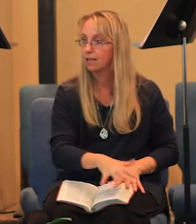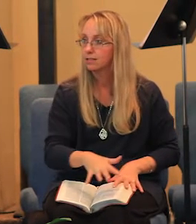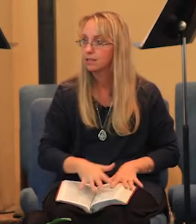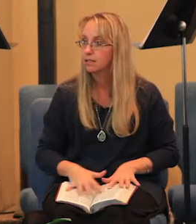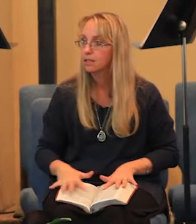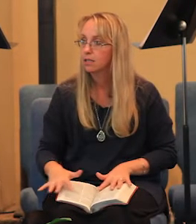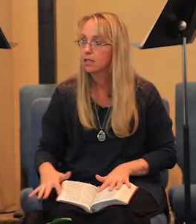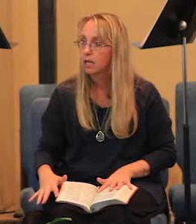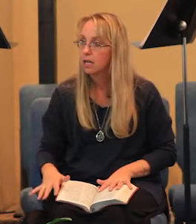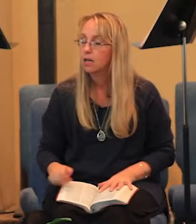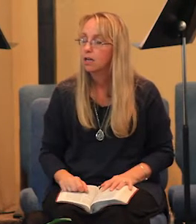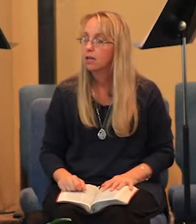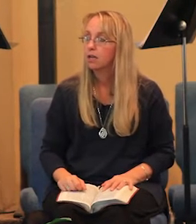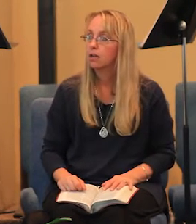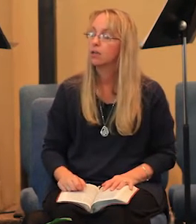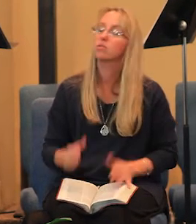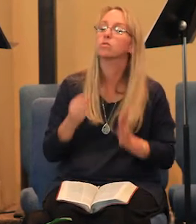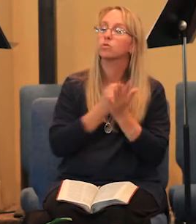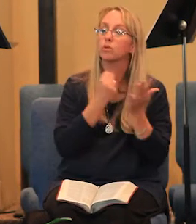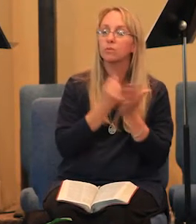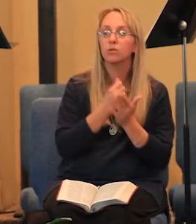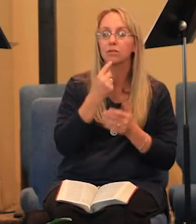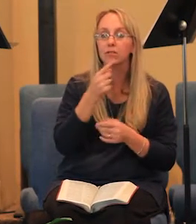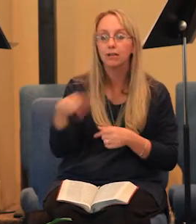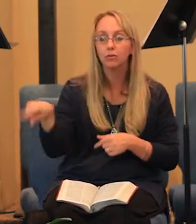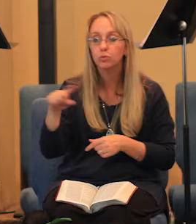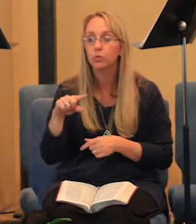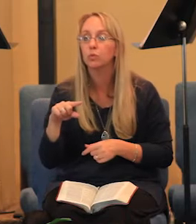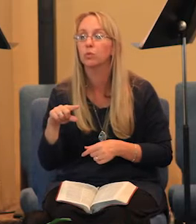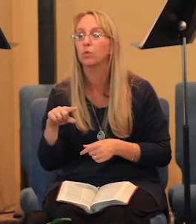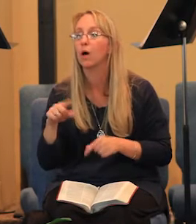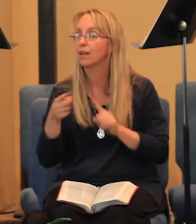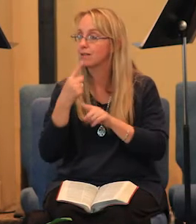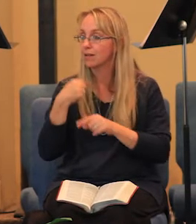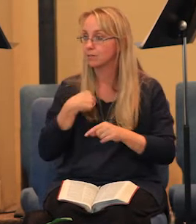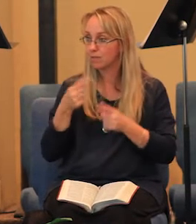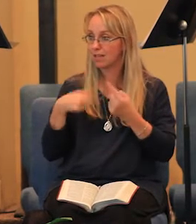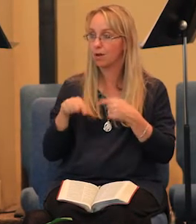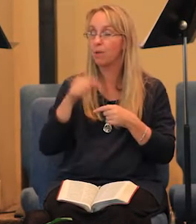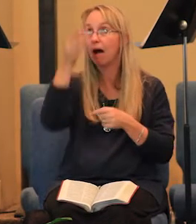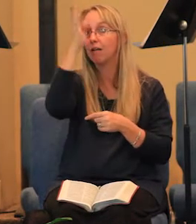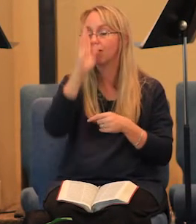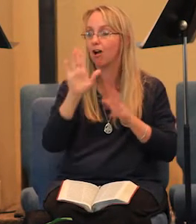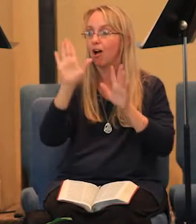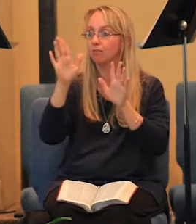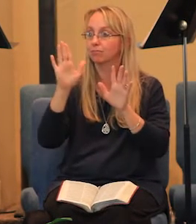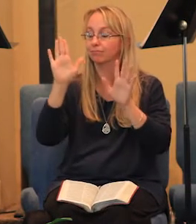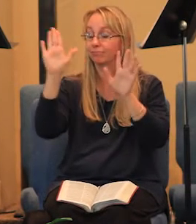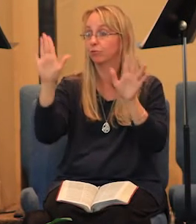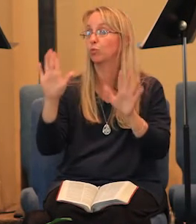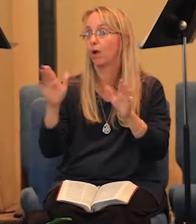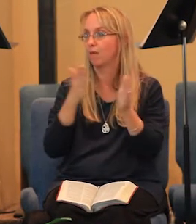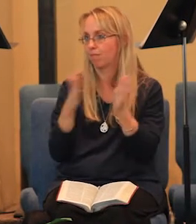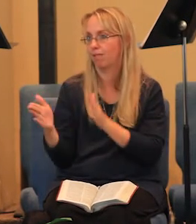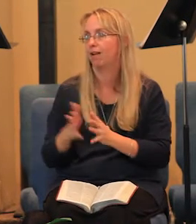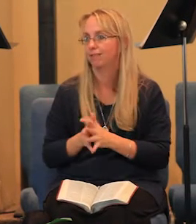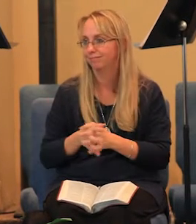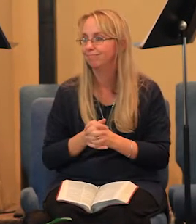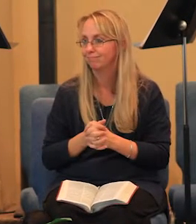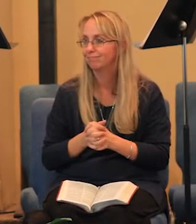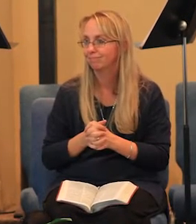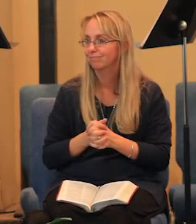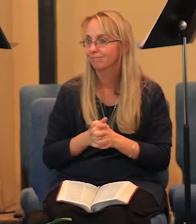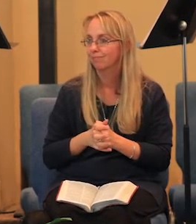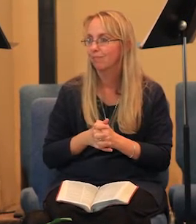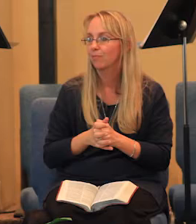Scripture tells you, tells me, of God's grand plan. And that's what